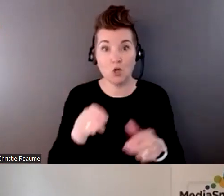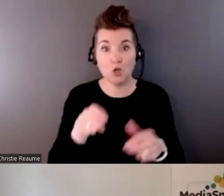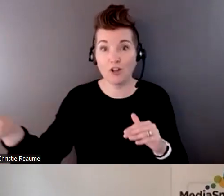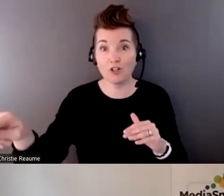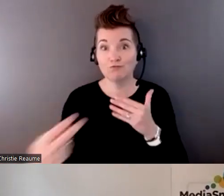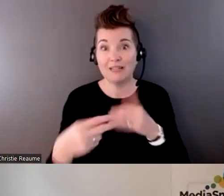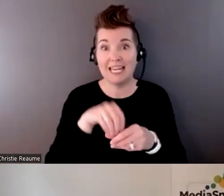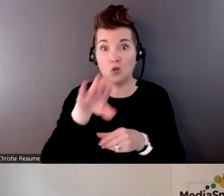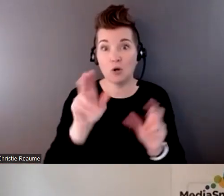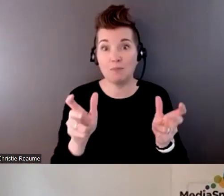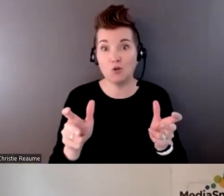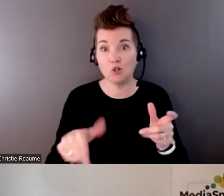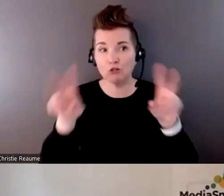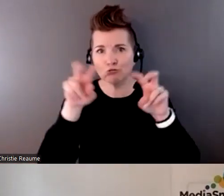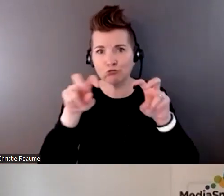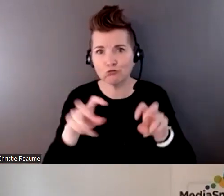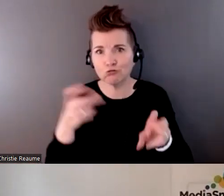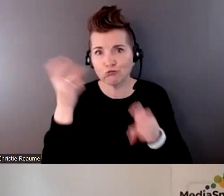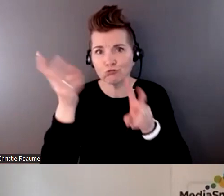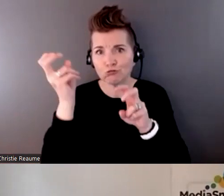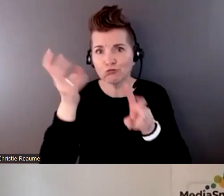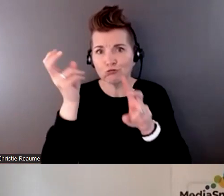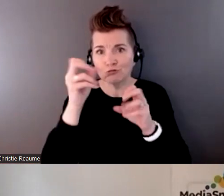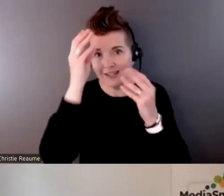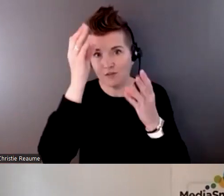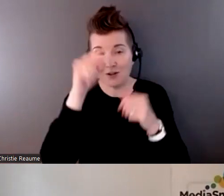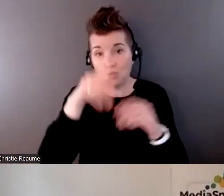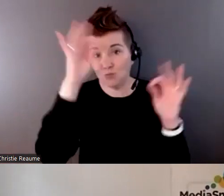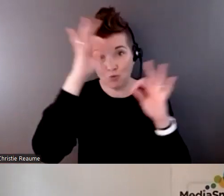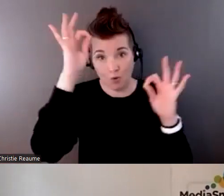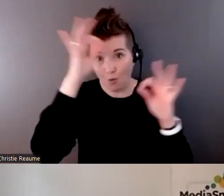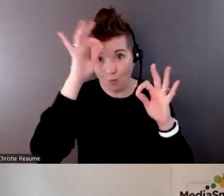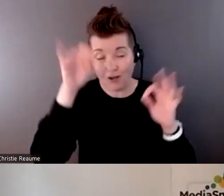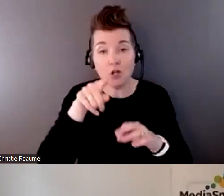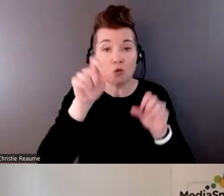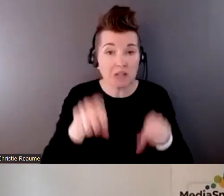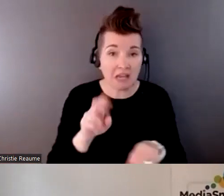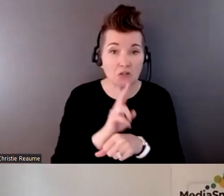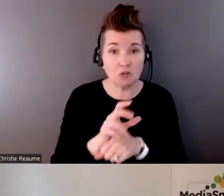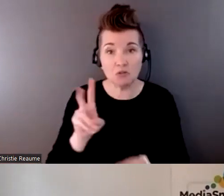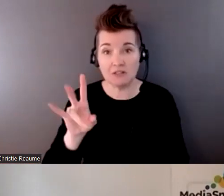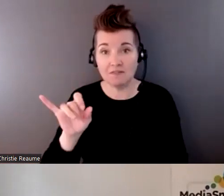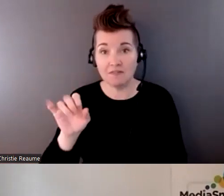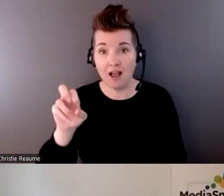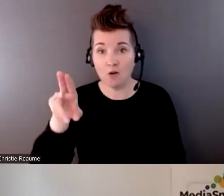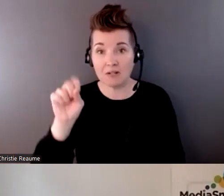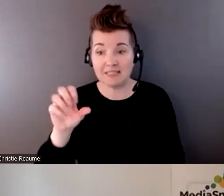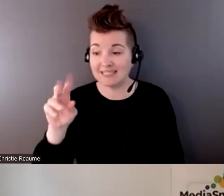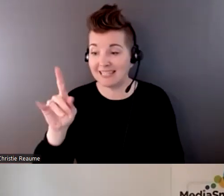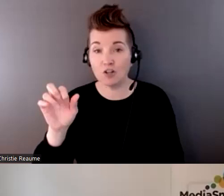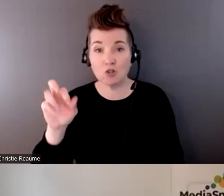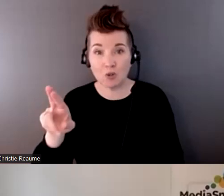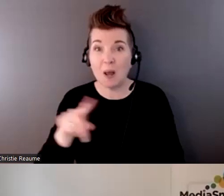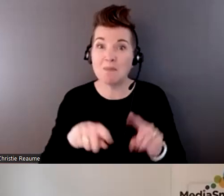end so it's always really important you can use different virus scanners some are better than others but you do have to